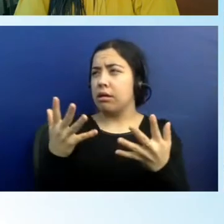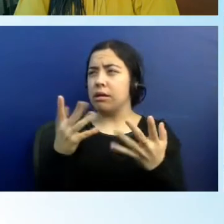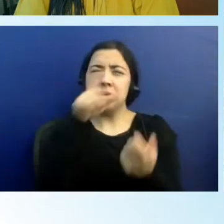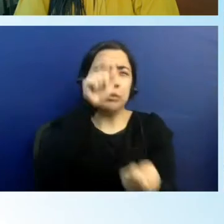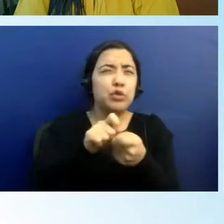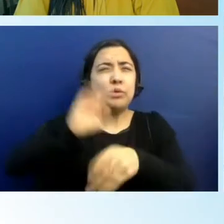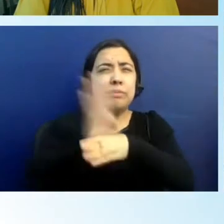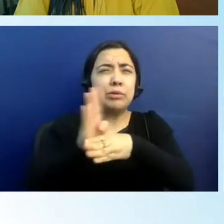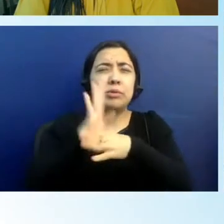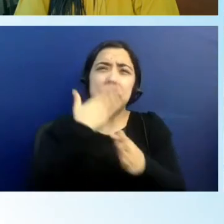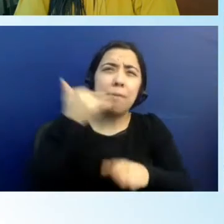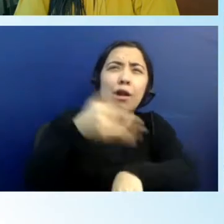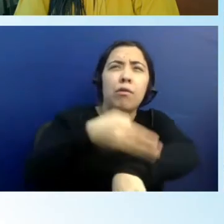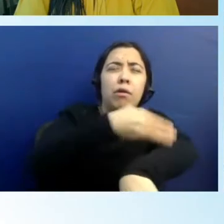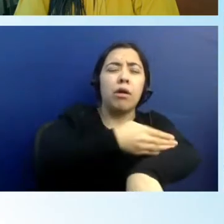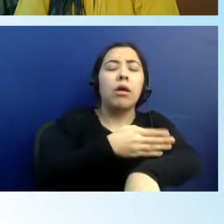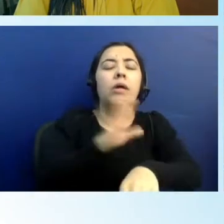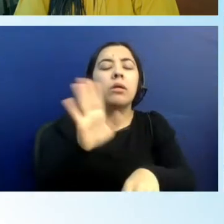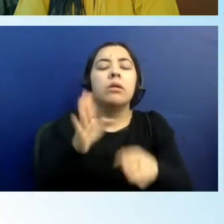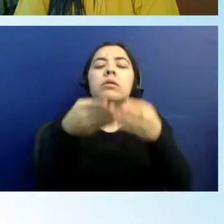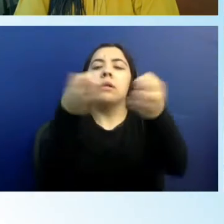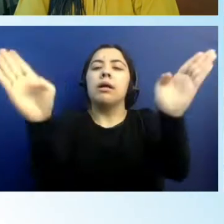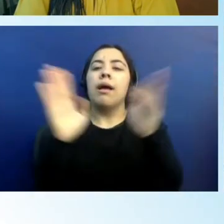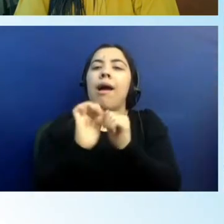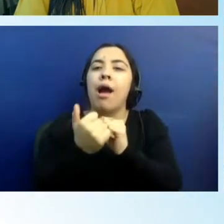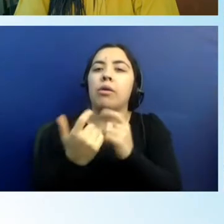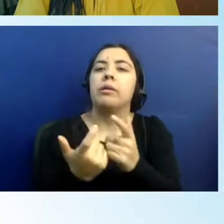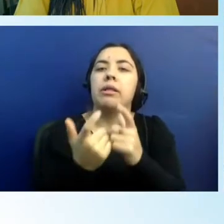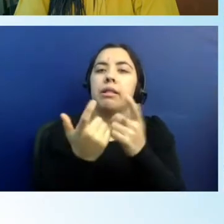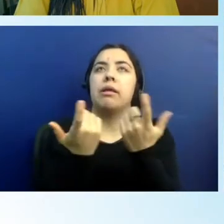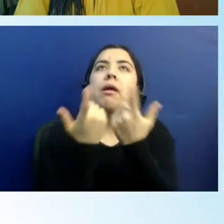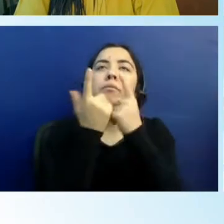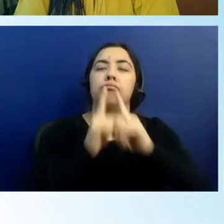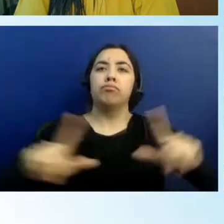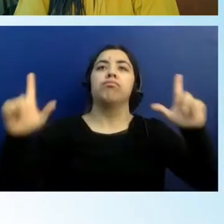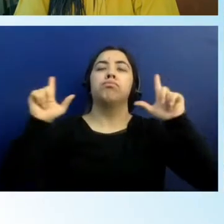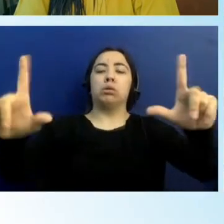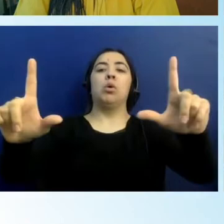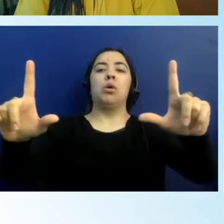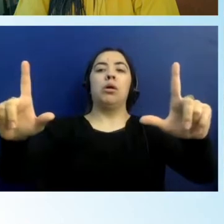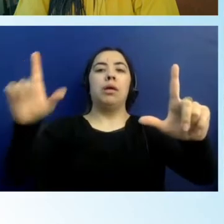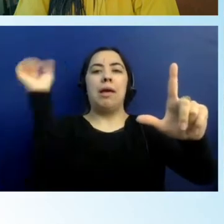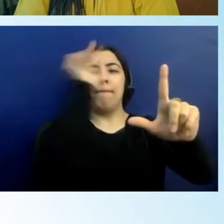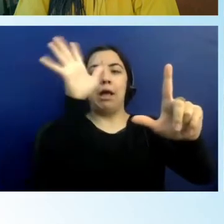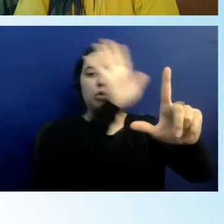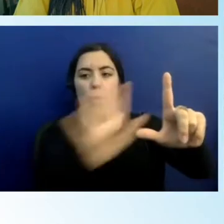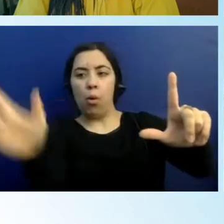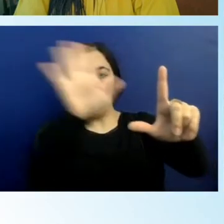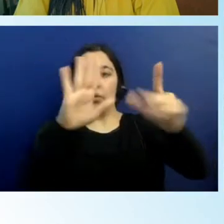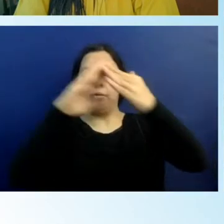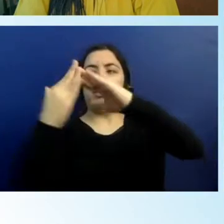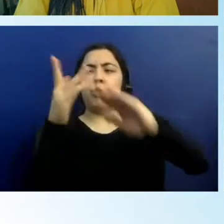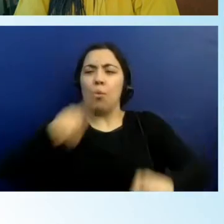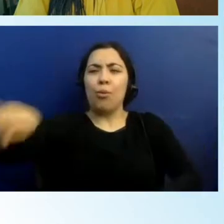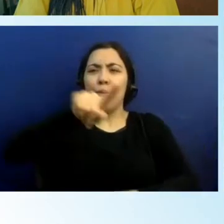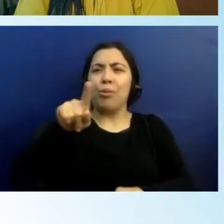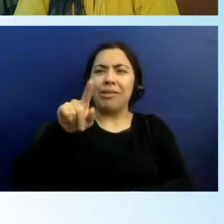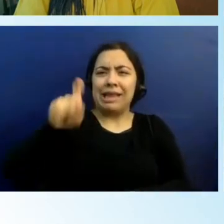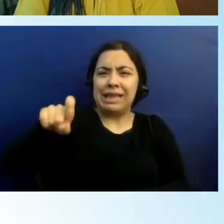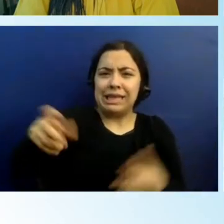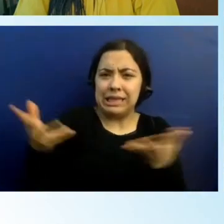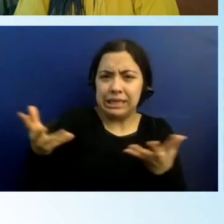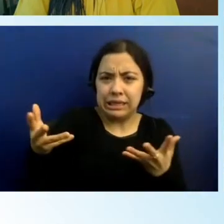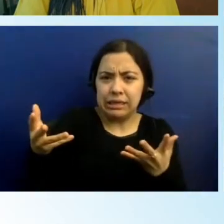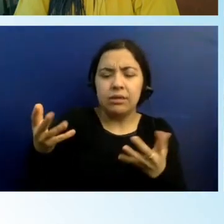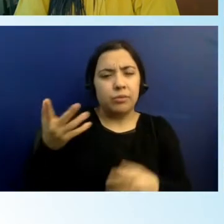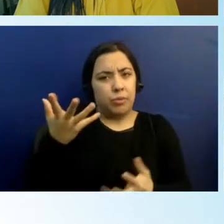institutions better? But how do we have a bigger picture of what the entire community needs so that people are working together and